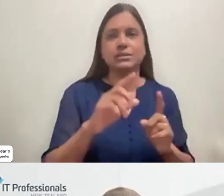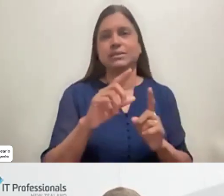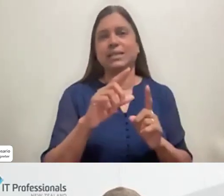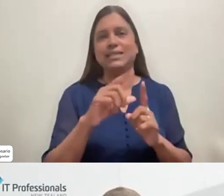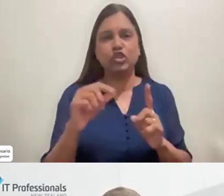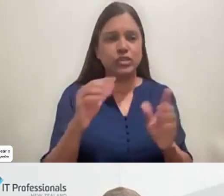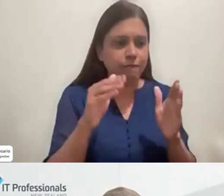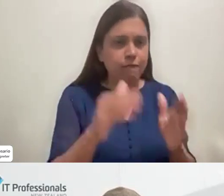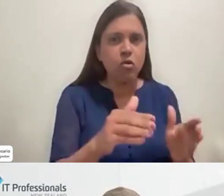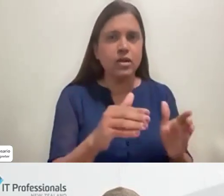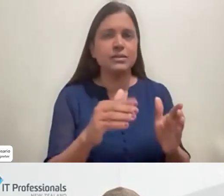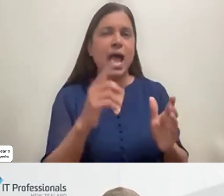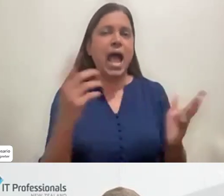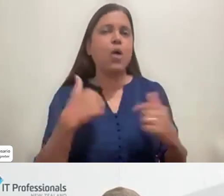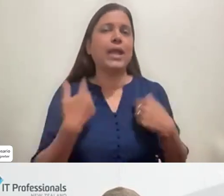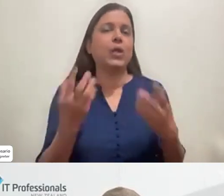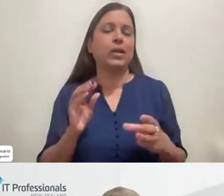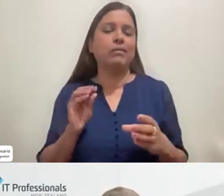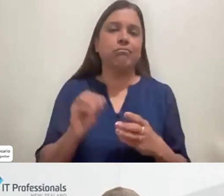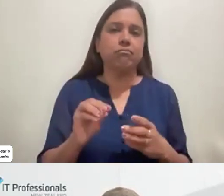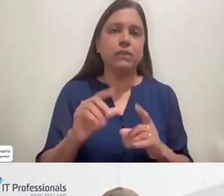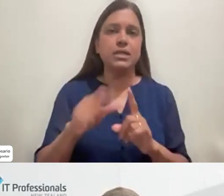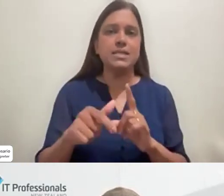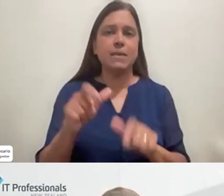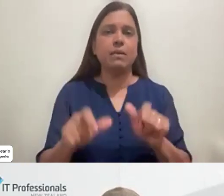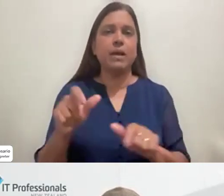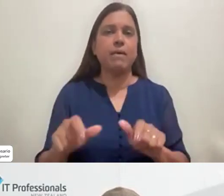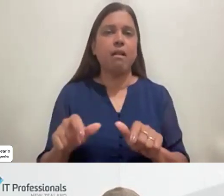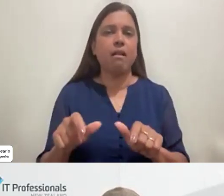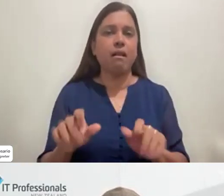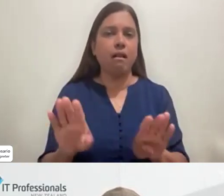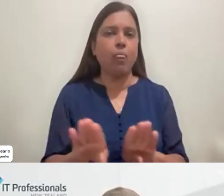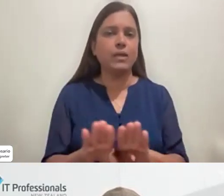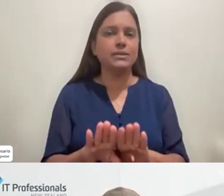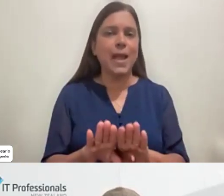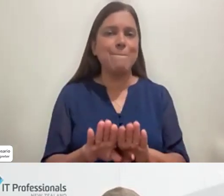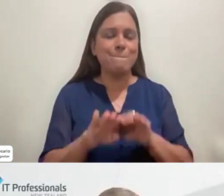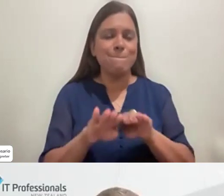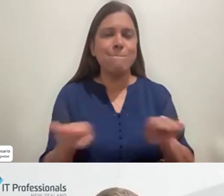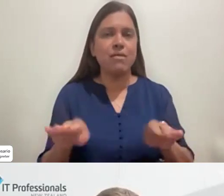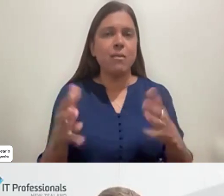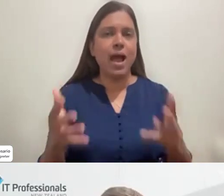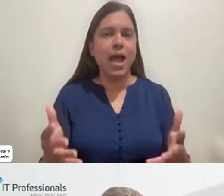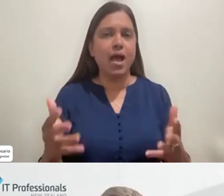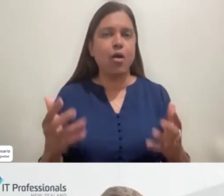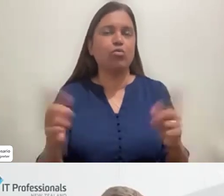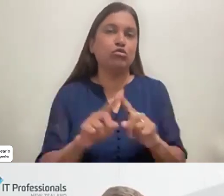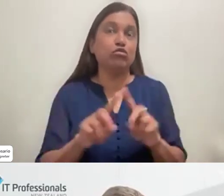kind of on that agenda. So it's a wondering, really, to build on the narrative.